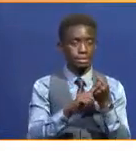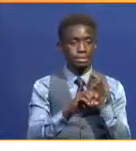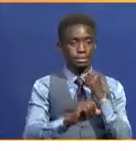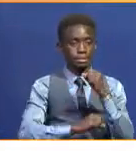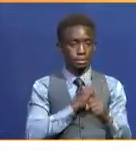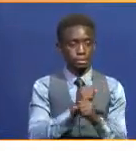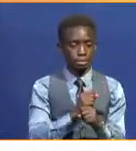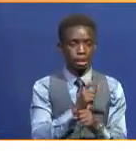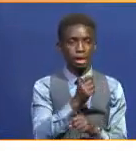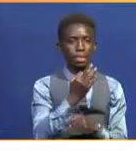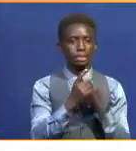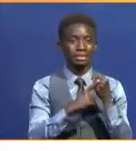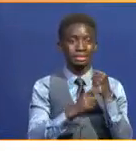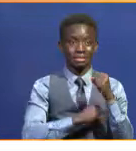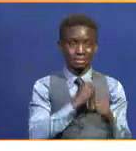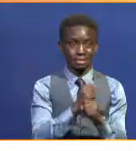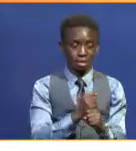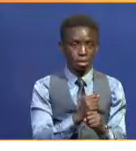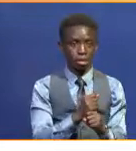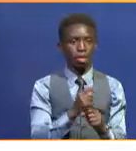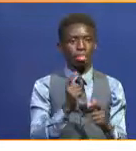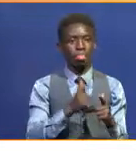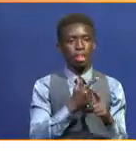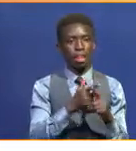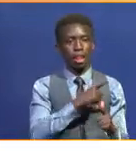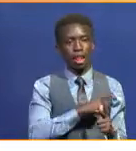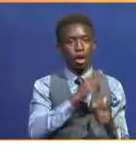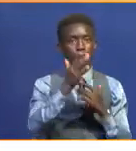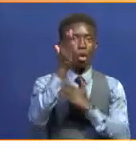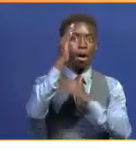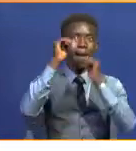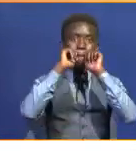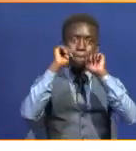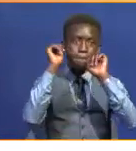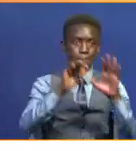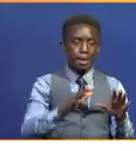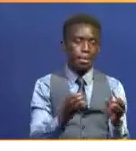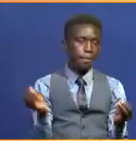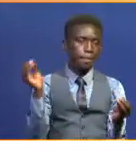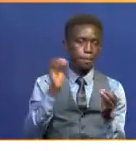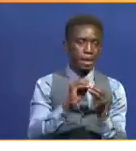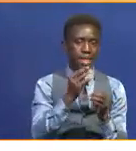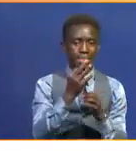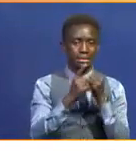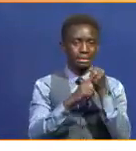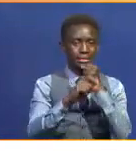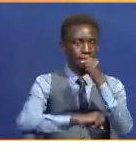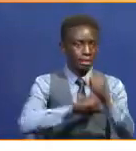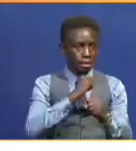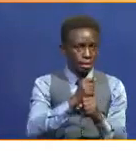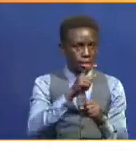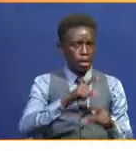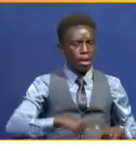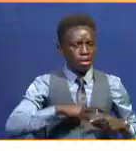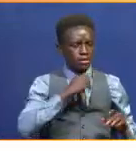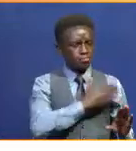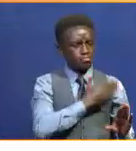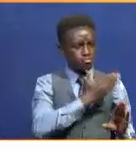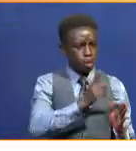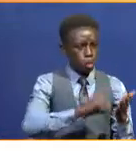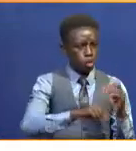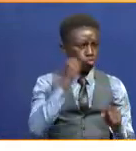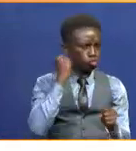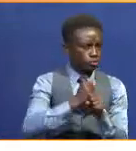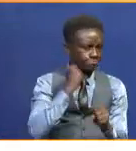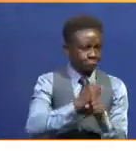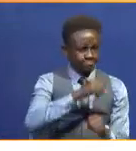years. And then you have, God blesses you with another 36 years which you need to live on what you've been working on that short period of time.